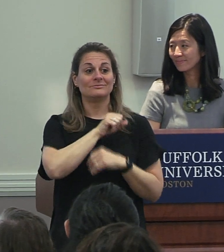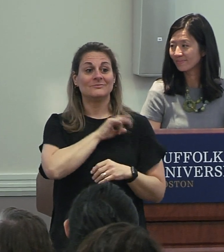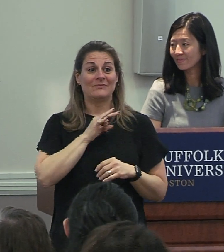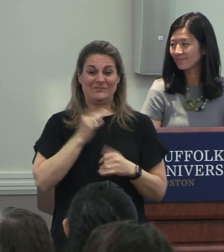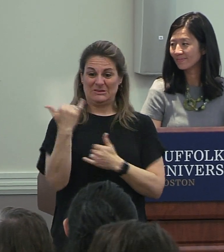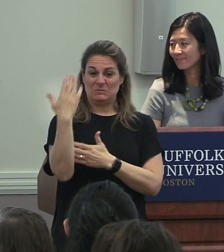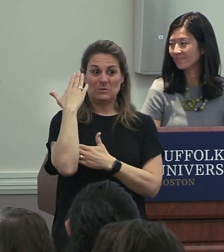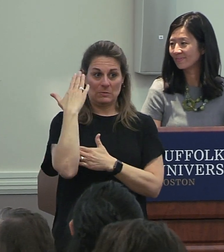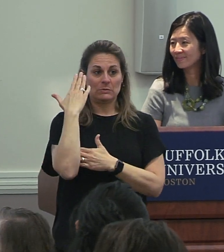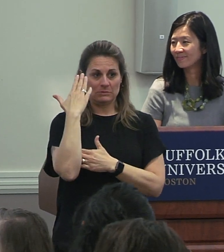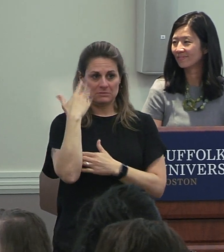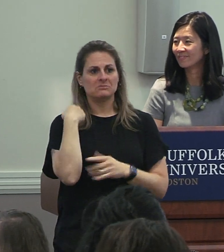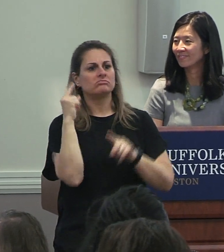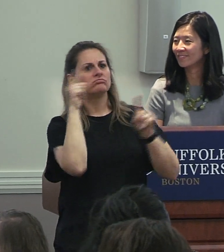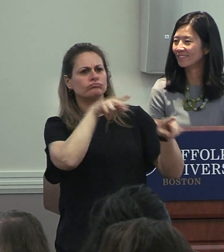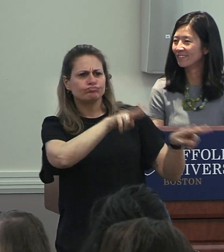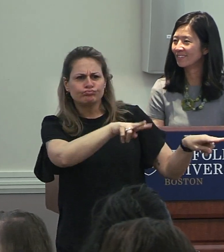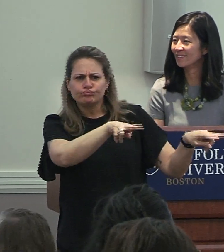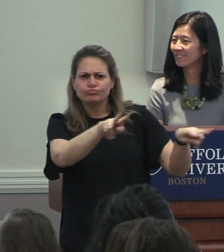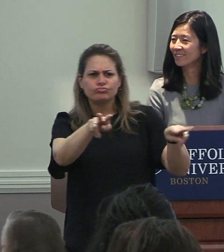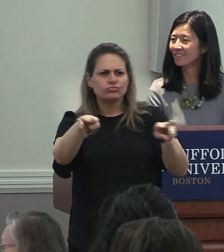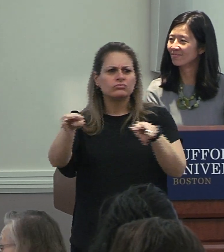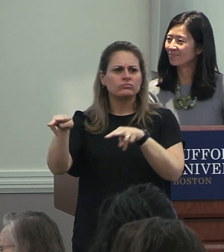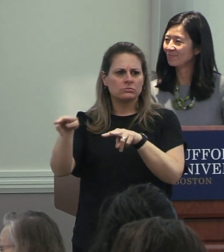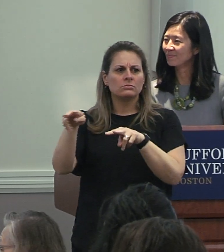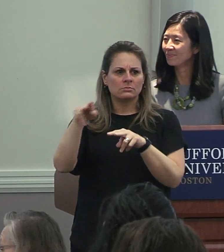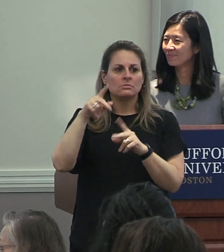mention any of that, Patricia?